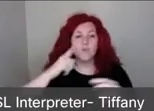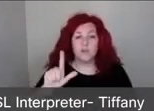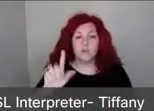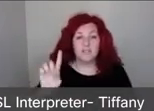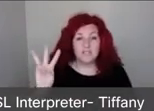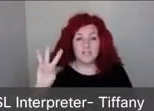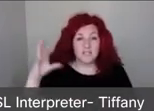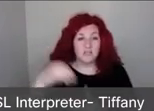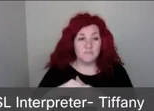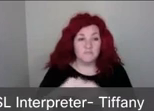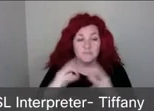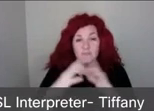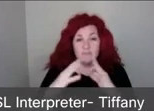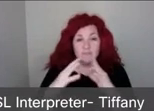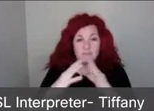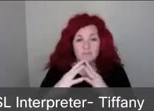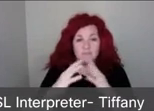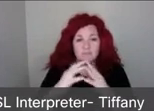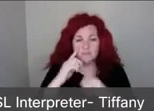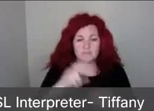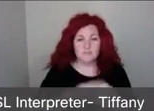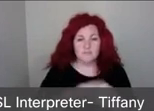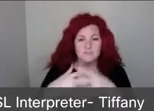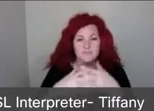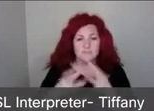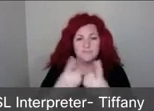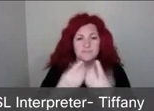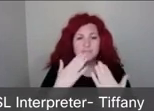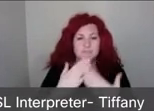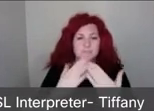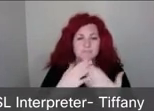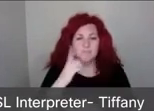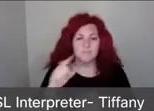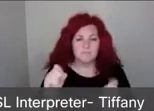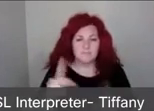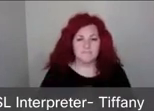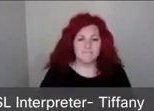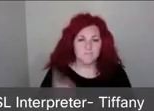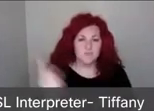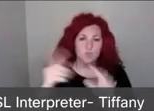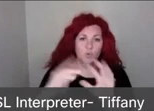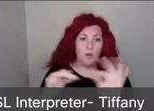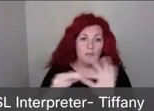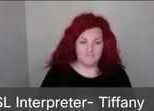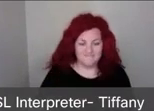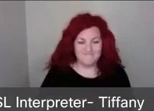include Flagstaff in the Native American district. Thank you for this opportunity to comment.